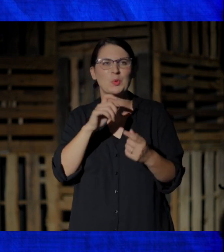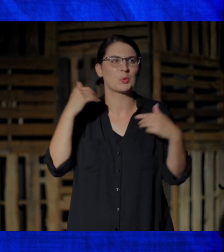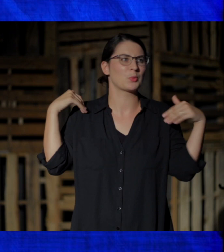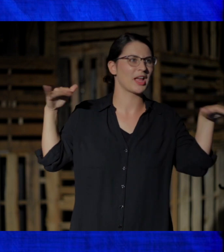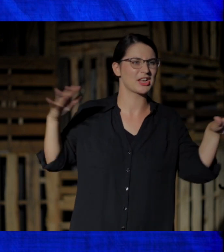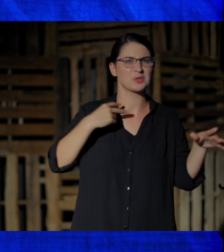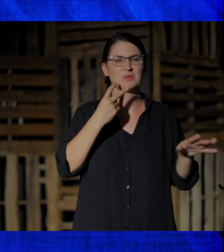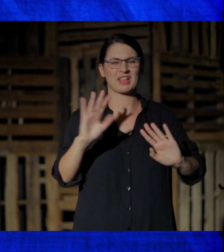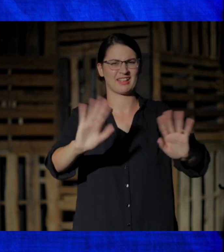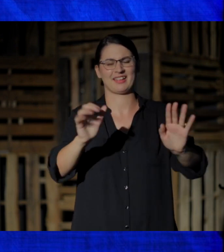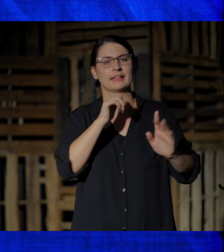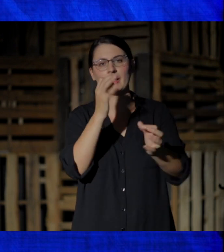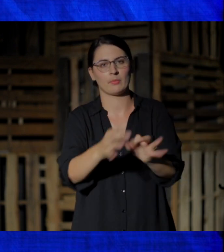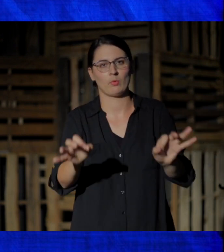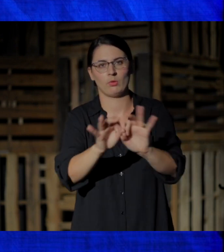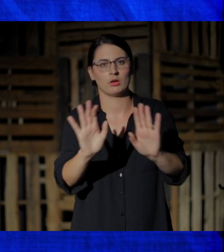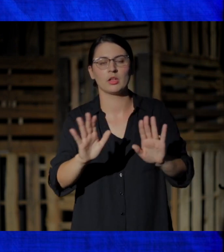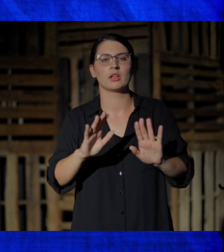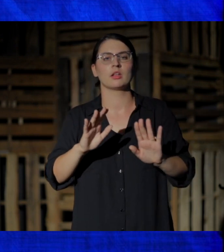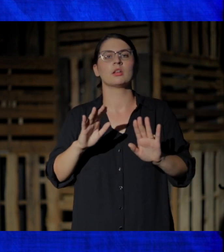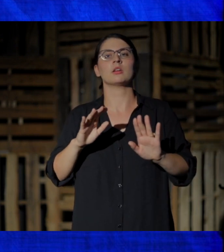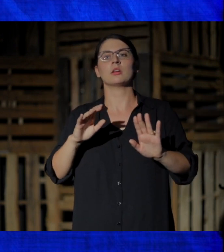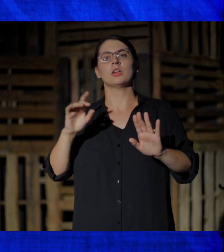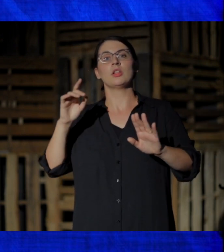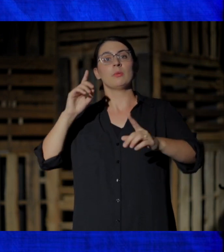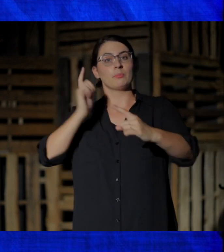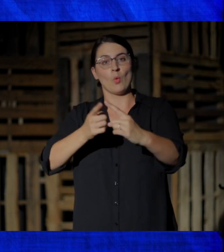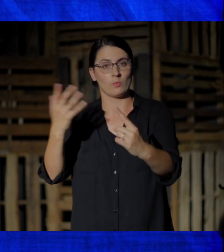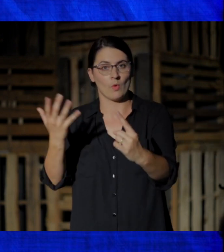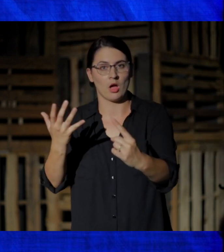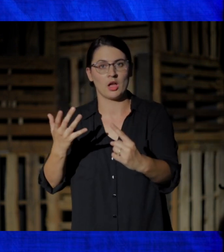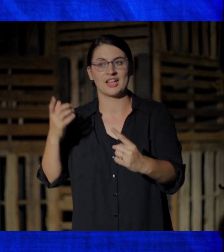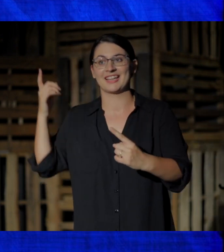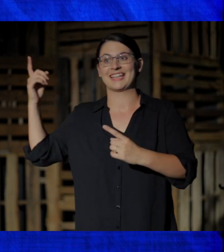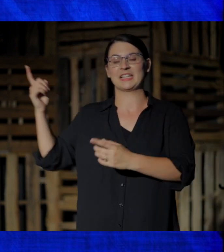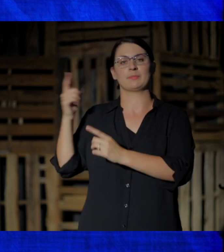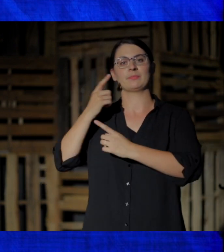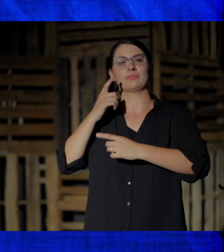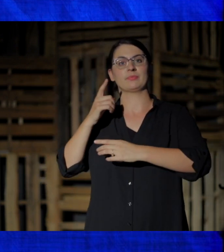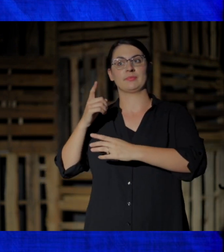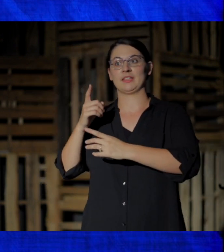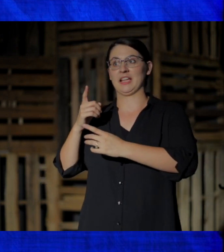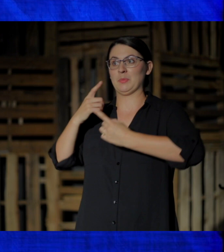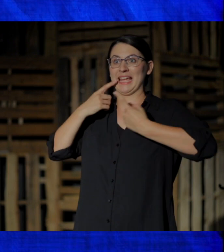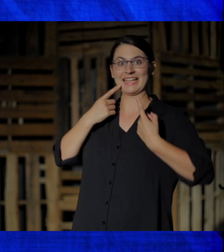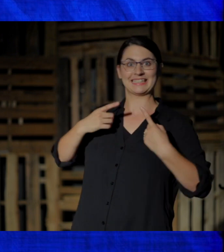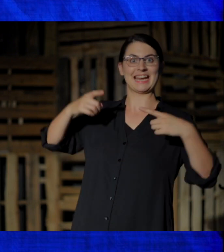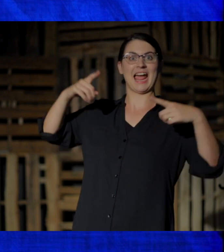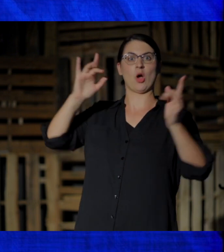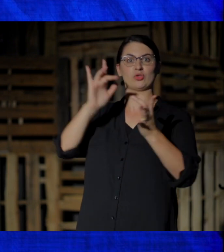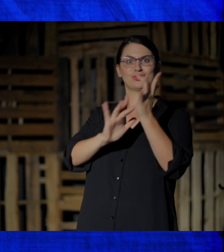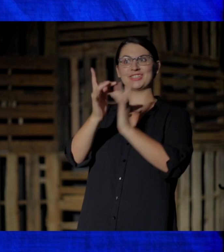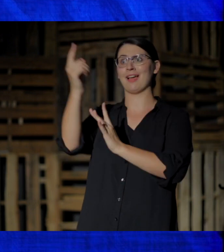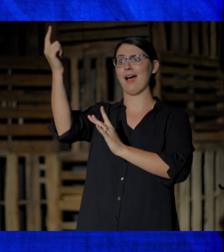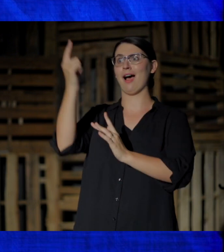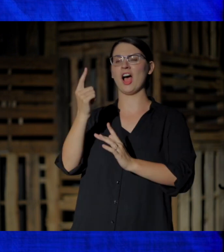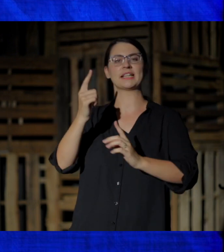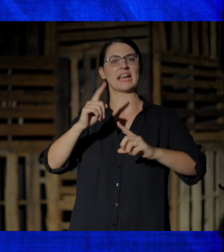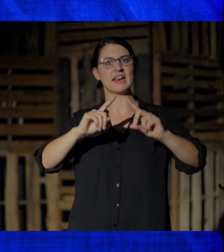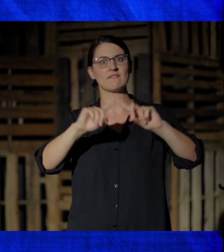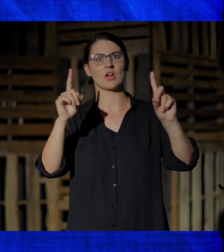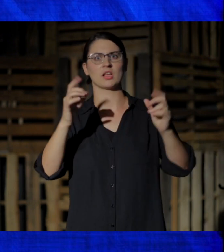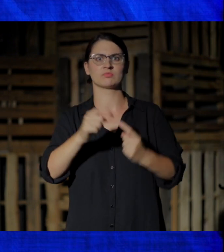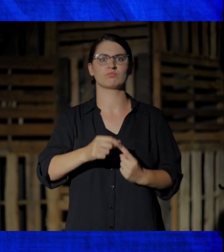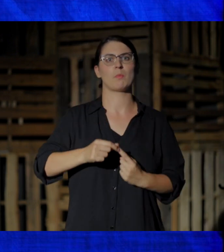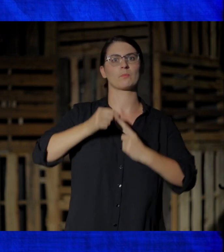is not being announced as a normal king would be announced by a human who comes out and proclaims he's coming. Because he's